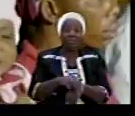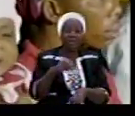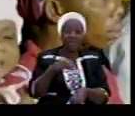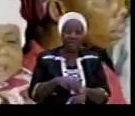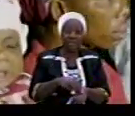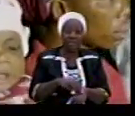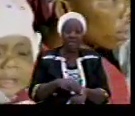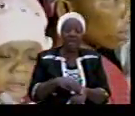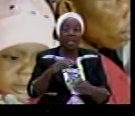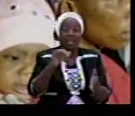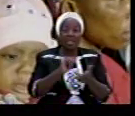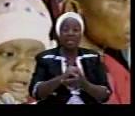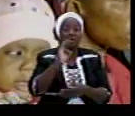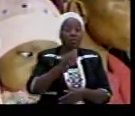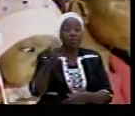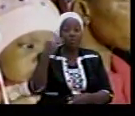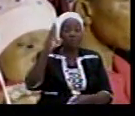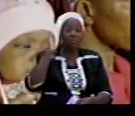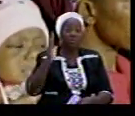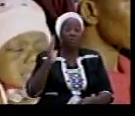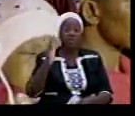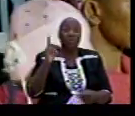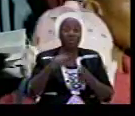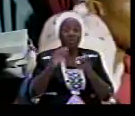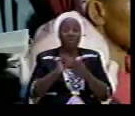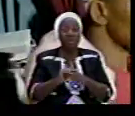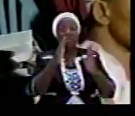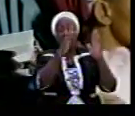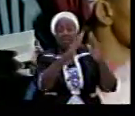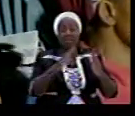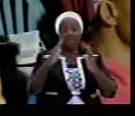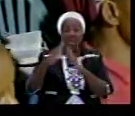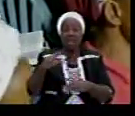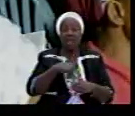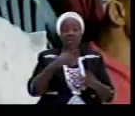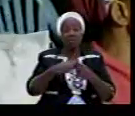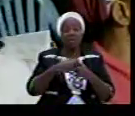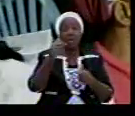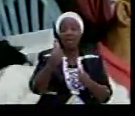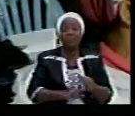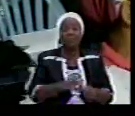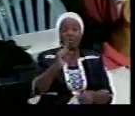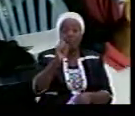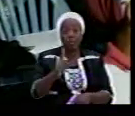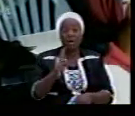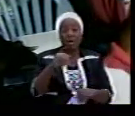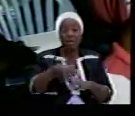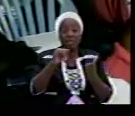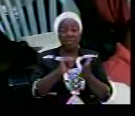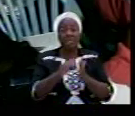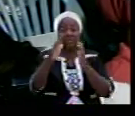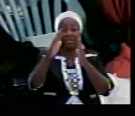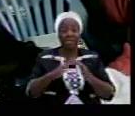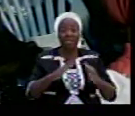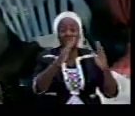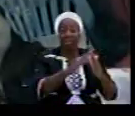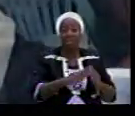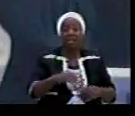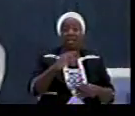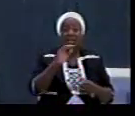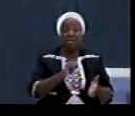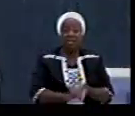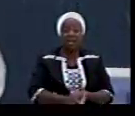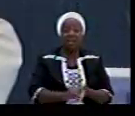was preached to that city and to every citizen in that city, that message